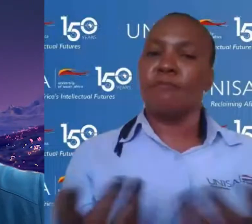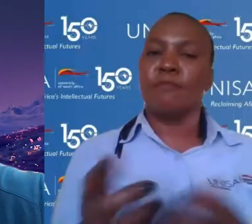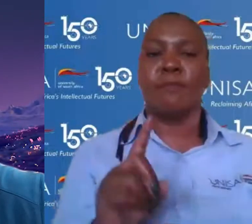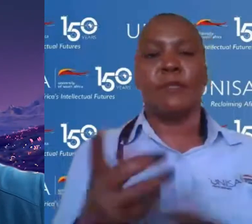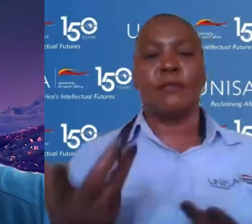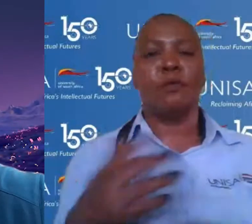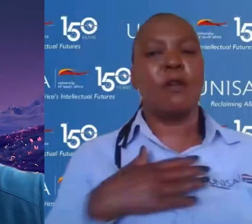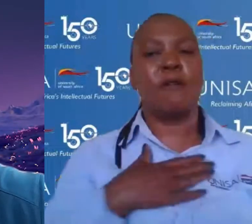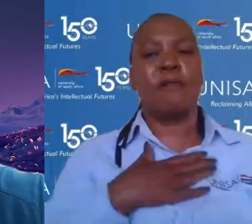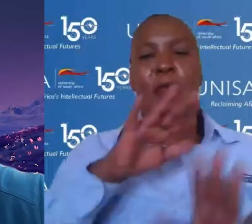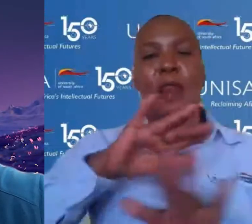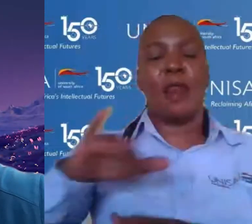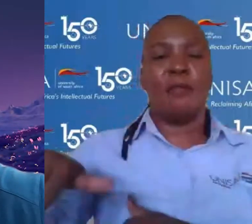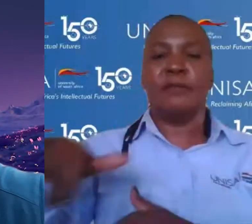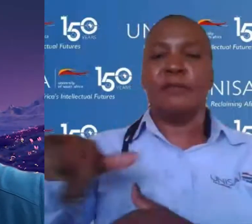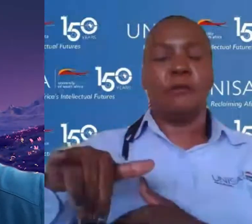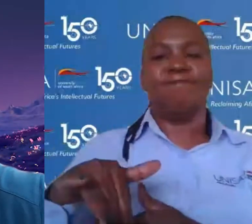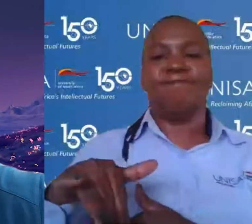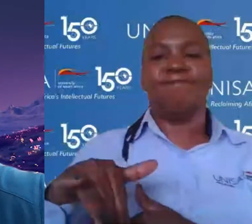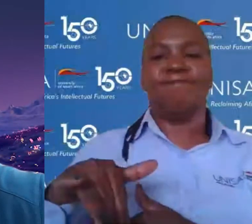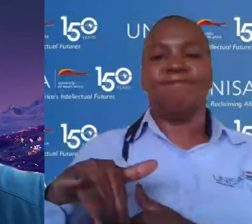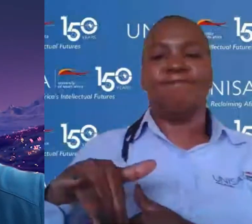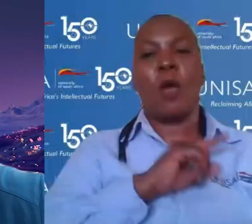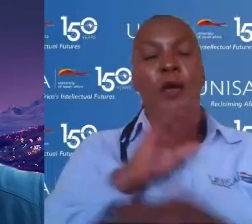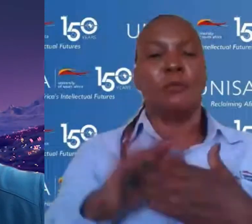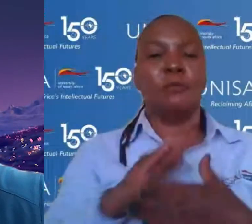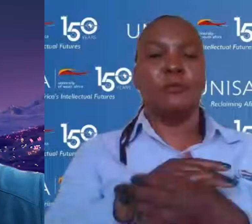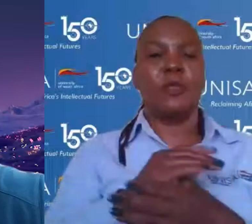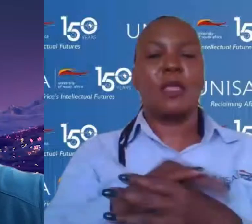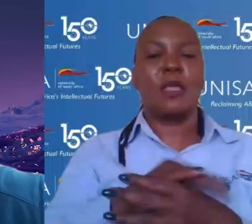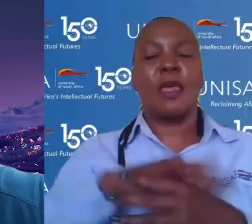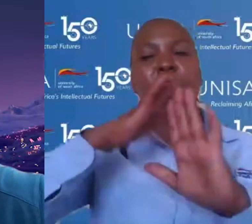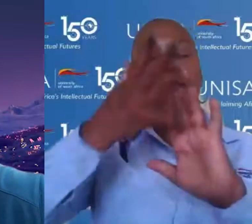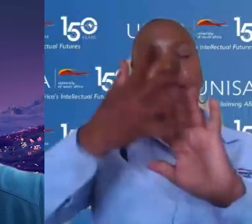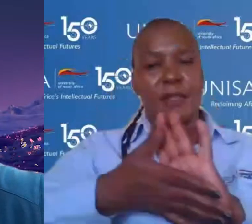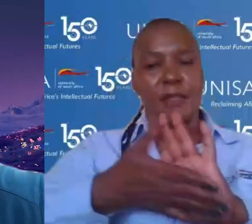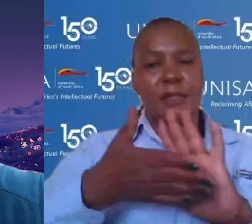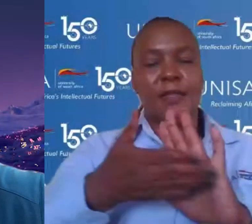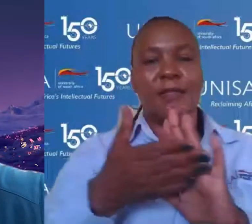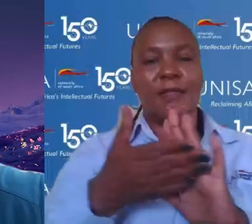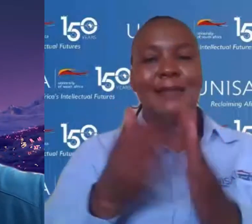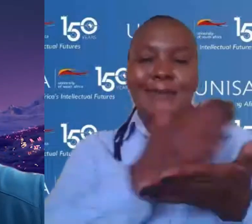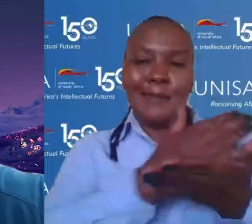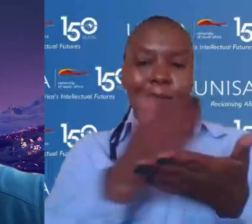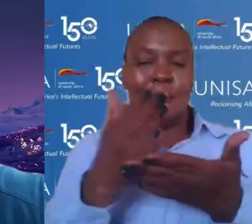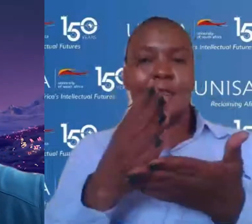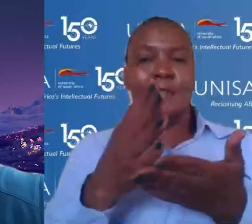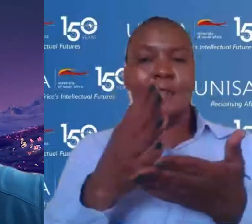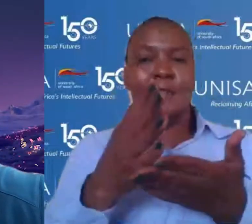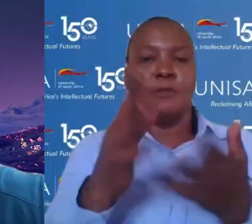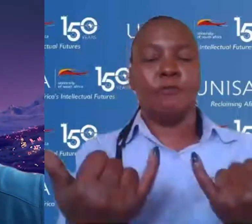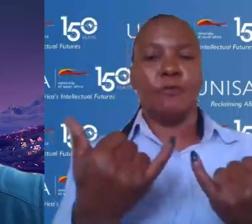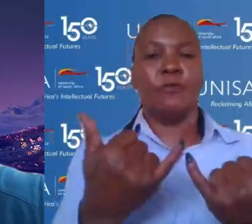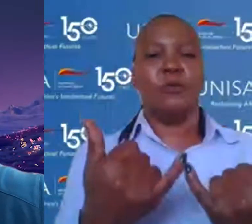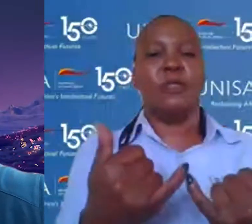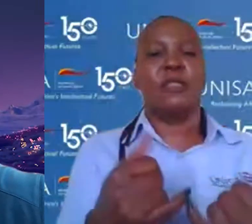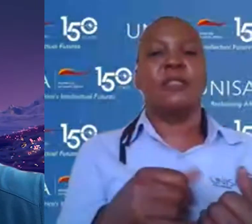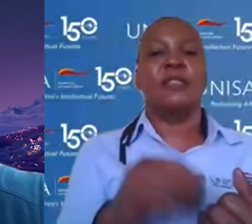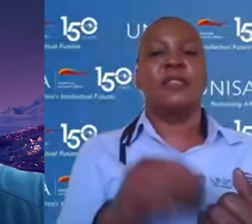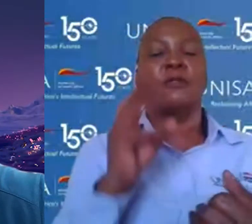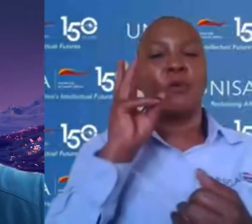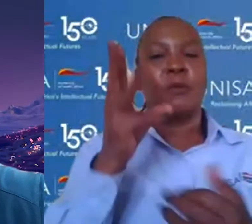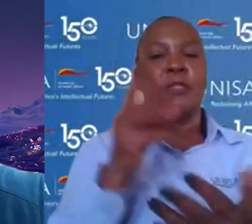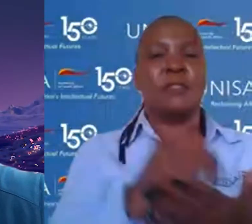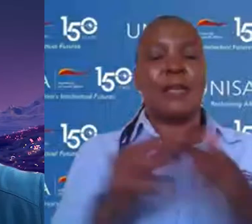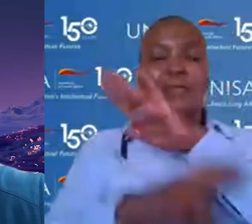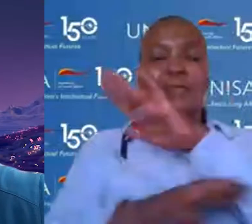out at all, because everything else that is being shared, even by the regional offices, they